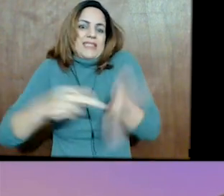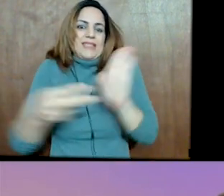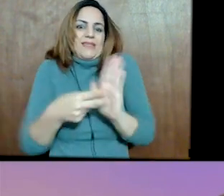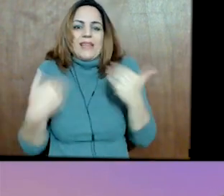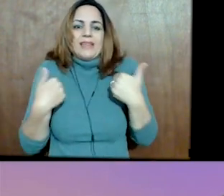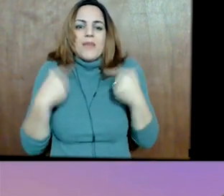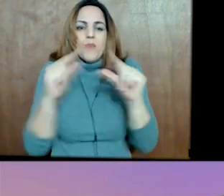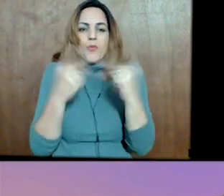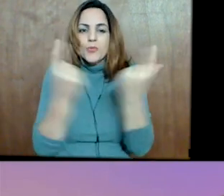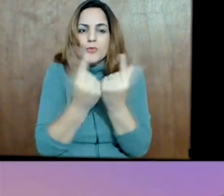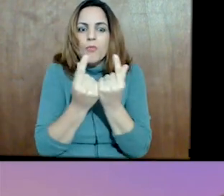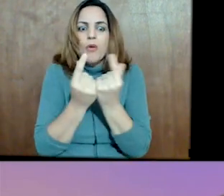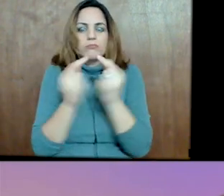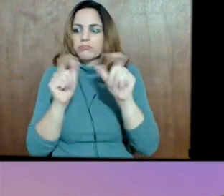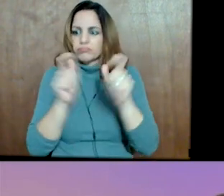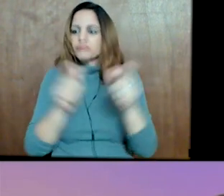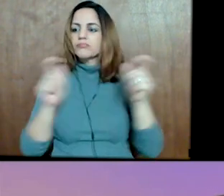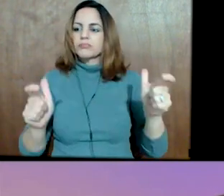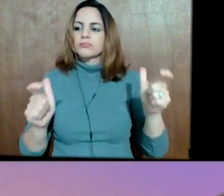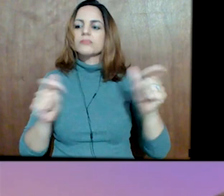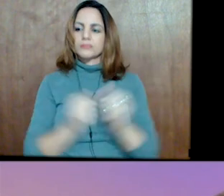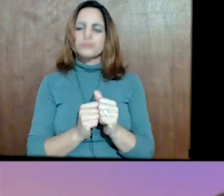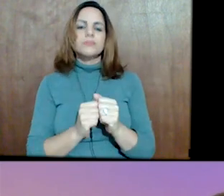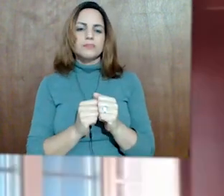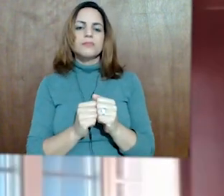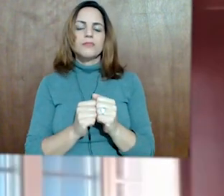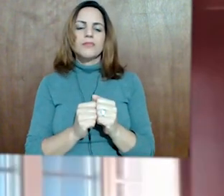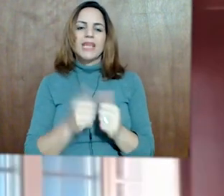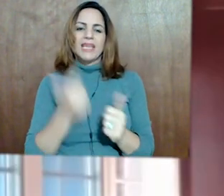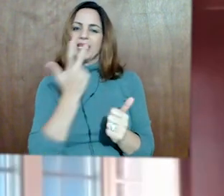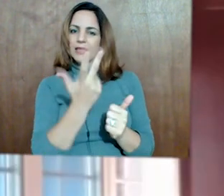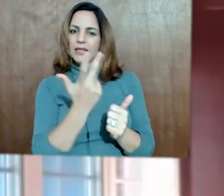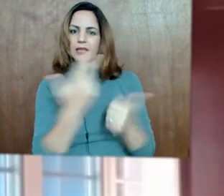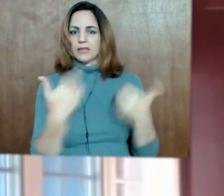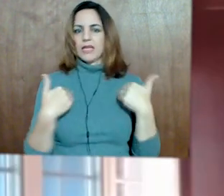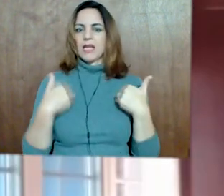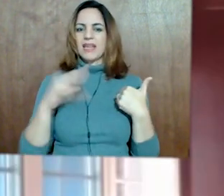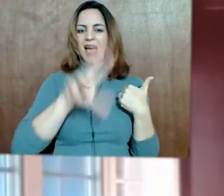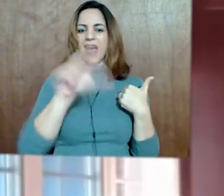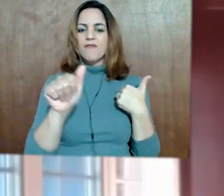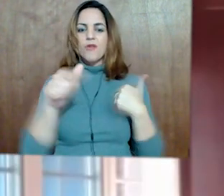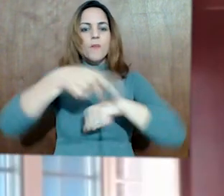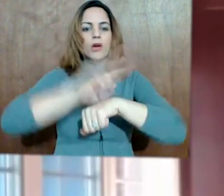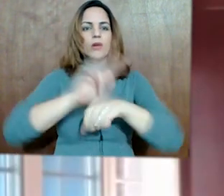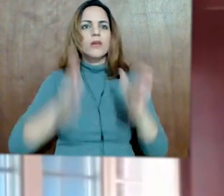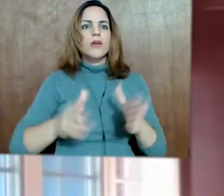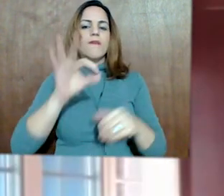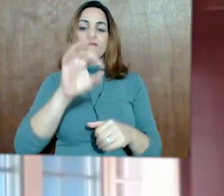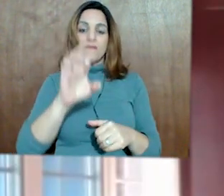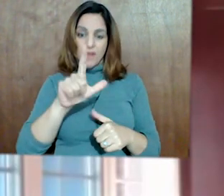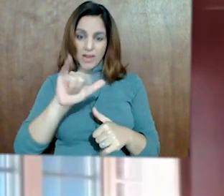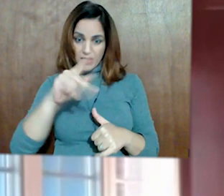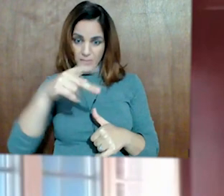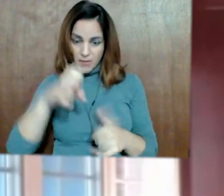Lords. Three of them were Afro Boricuas: Felipe Luciano, Pablo Guzman, Juan